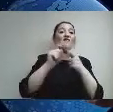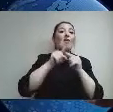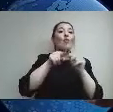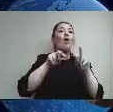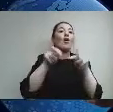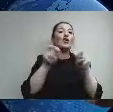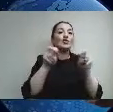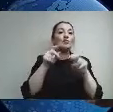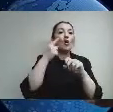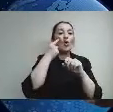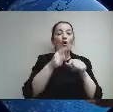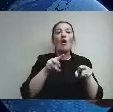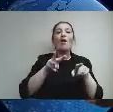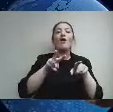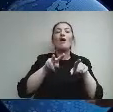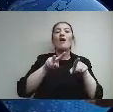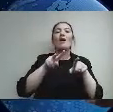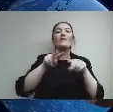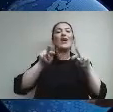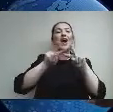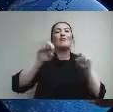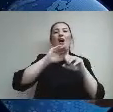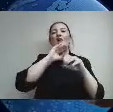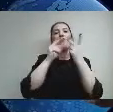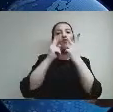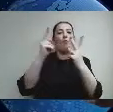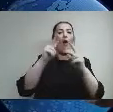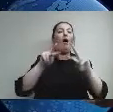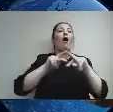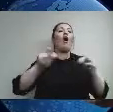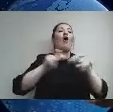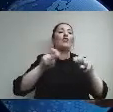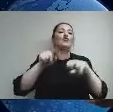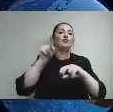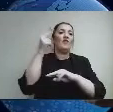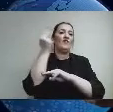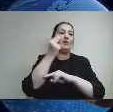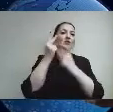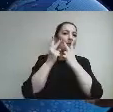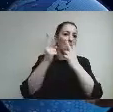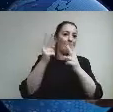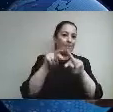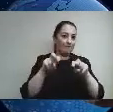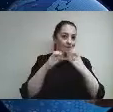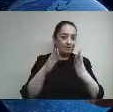way. And as Blind Look, we say,